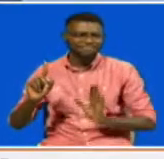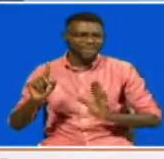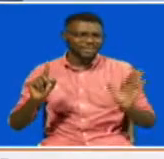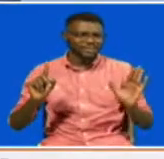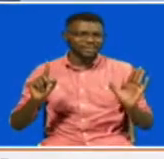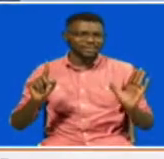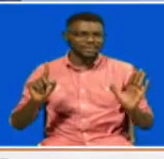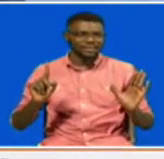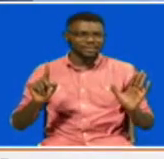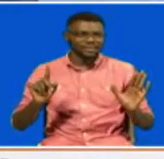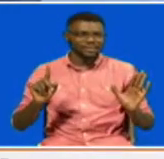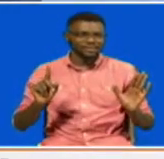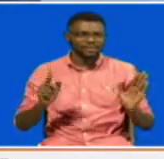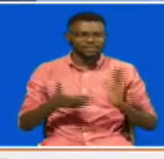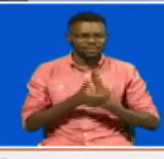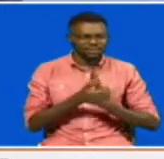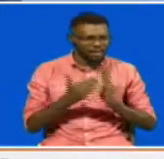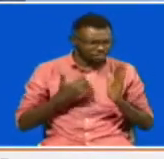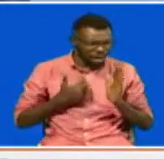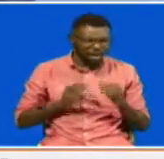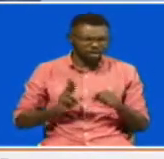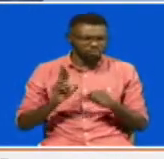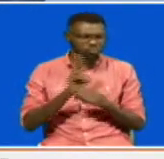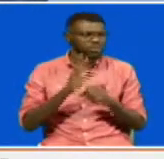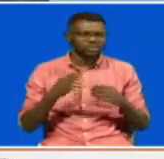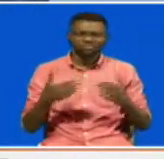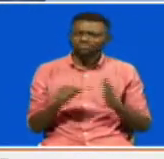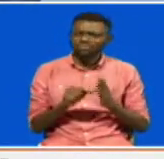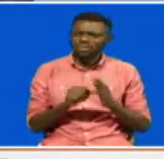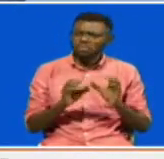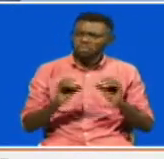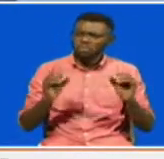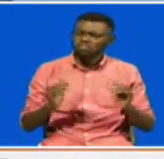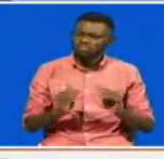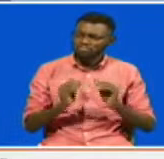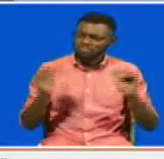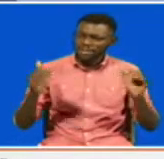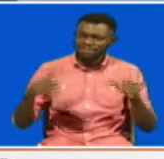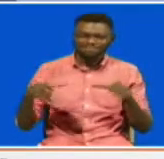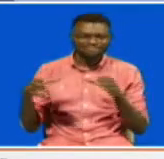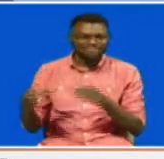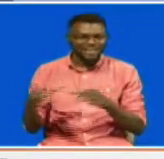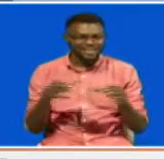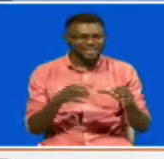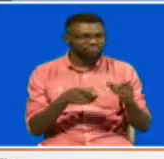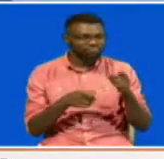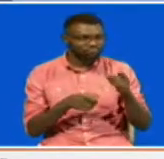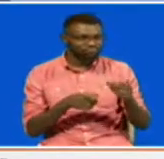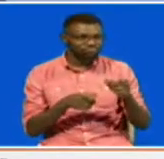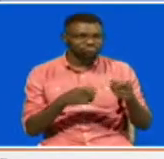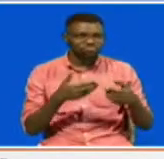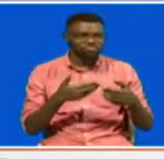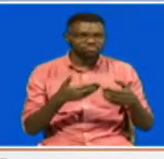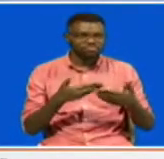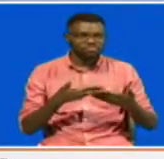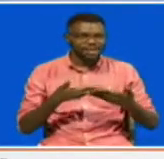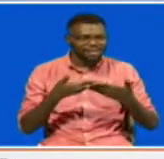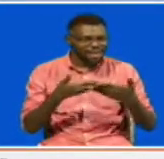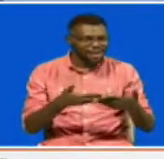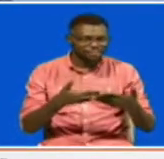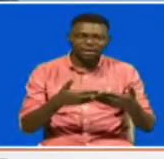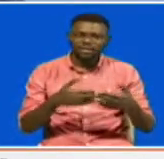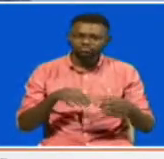my talent to be used in the mainstream party that is going to ensure that we get a re-election for our president. And